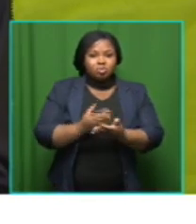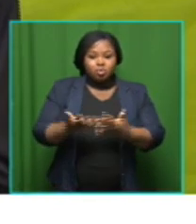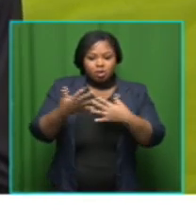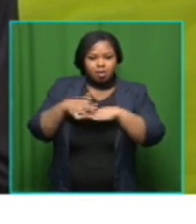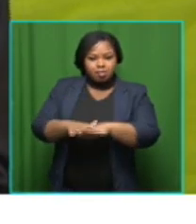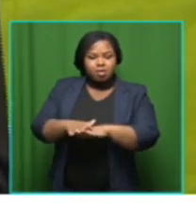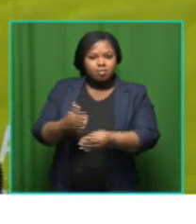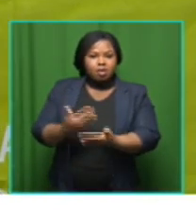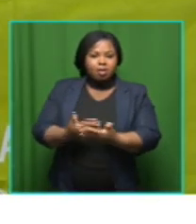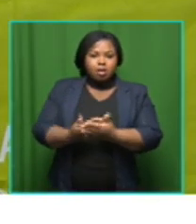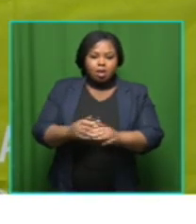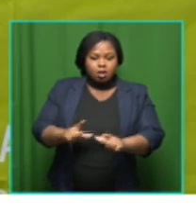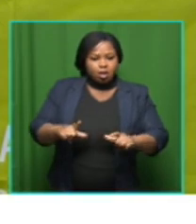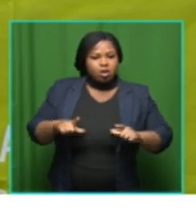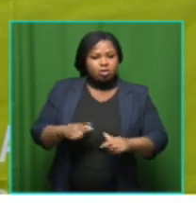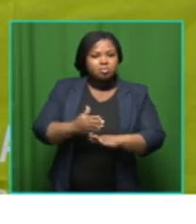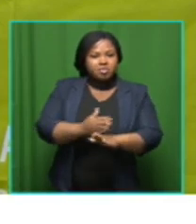implemented.